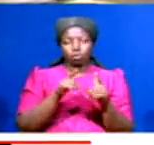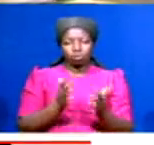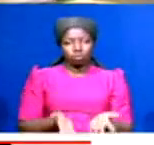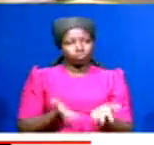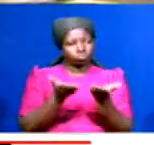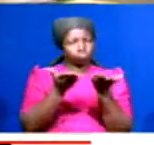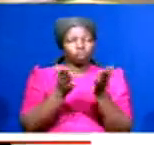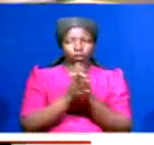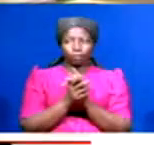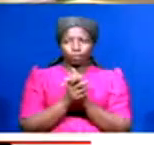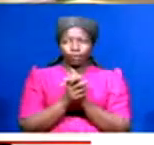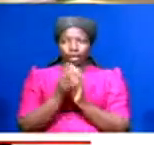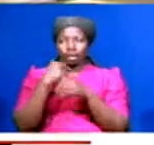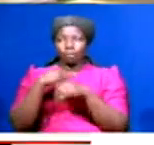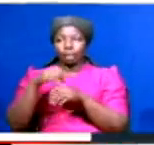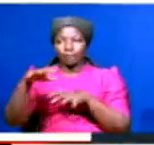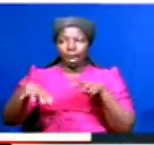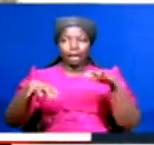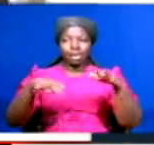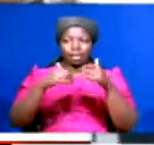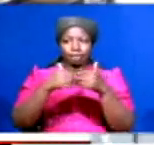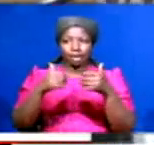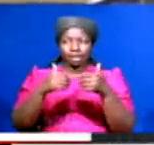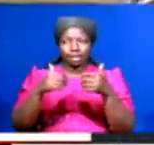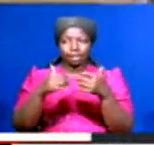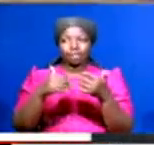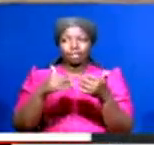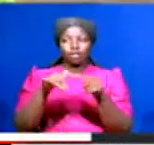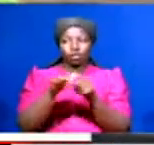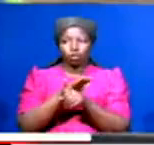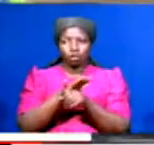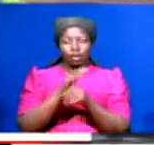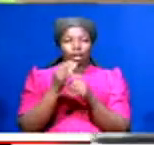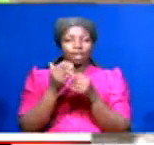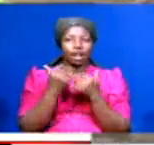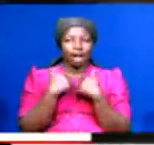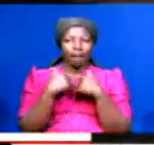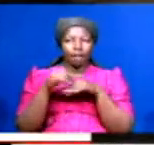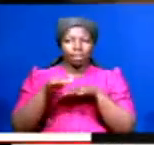saw parking spaces within the China Square precincts incur a huge volume of traffic flow of